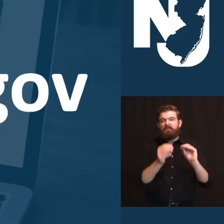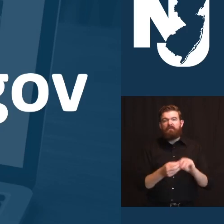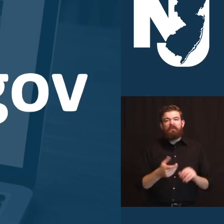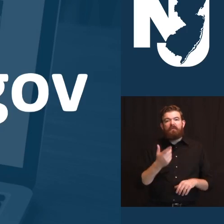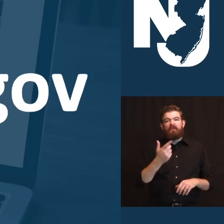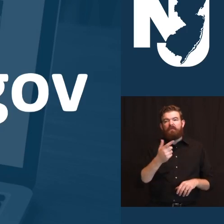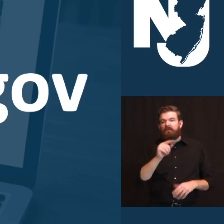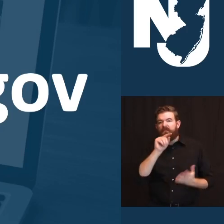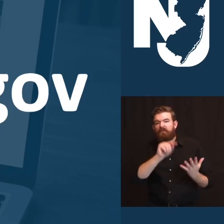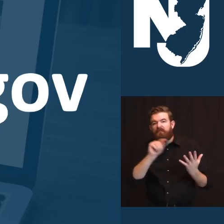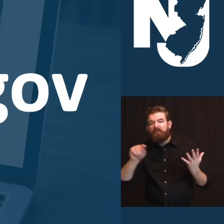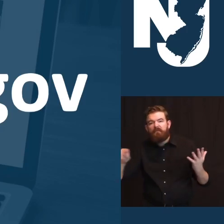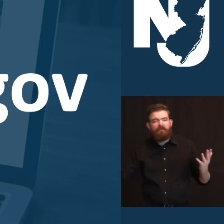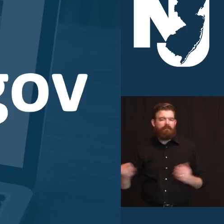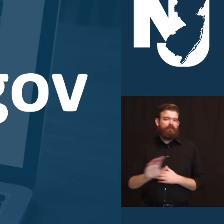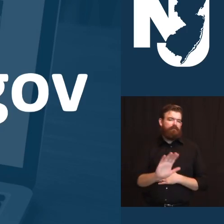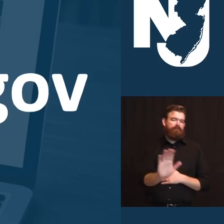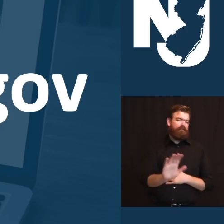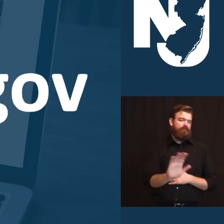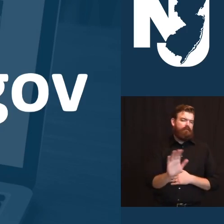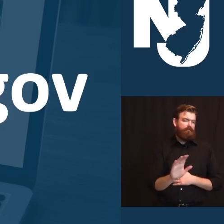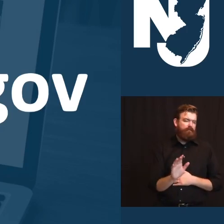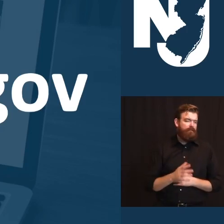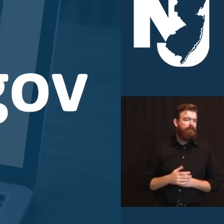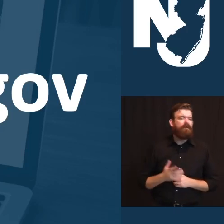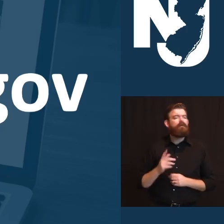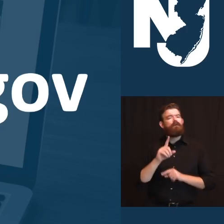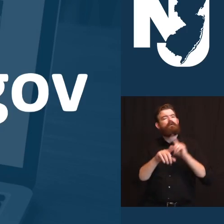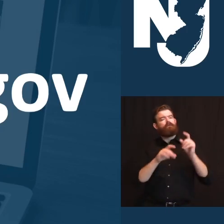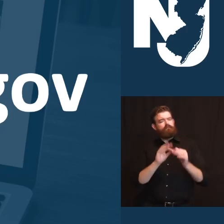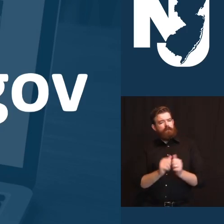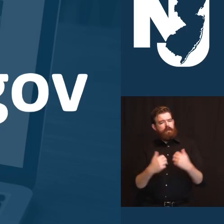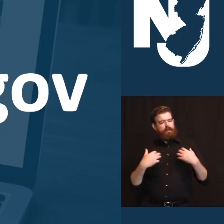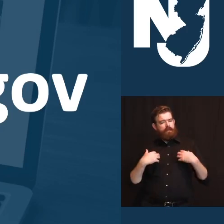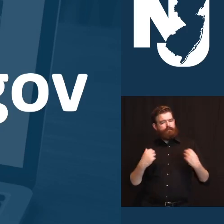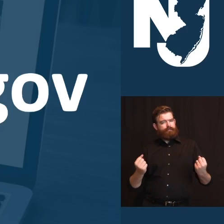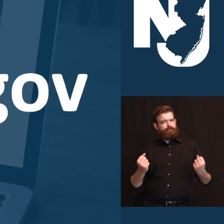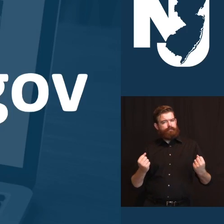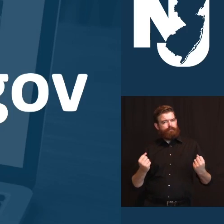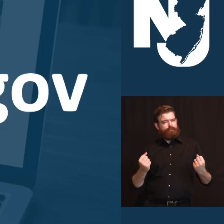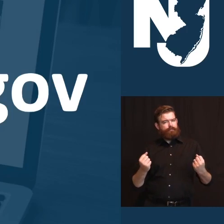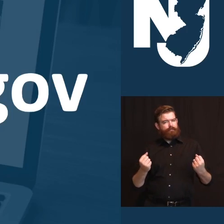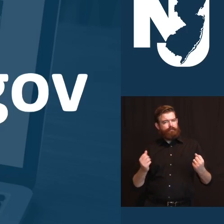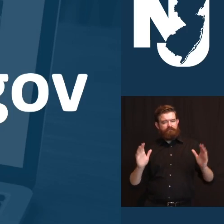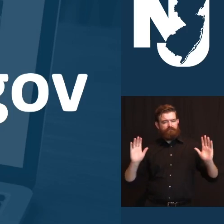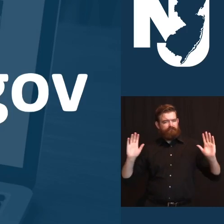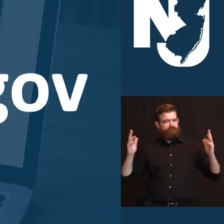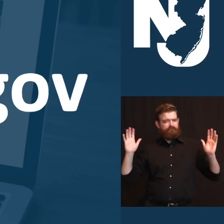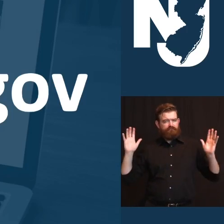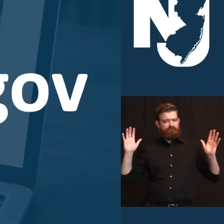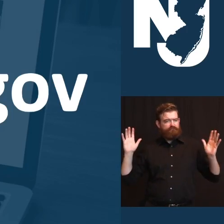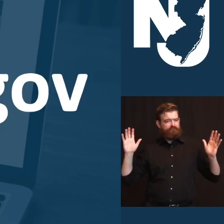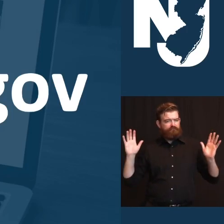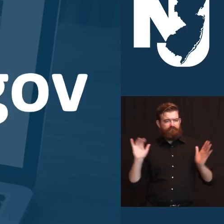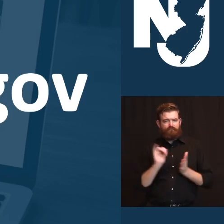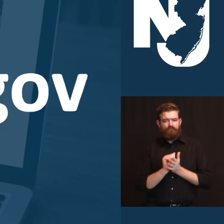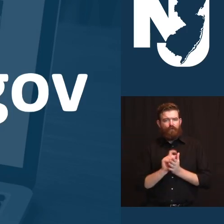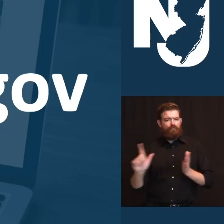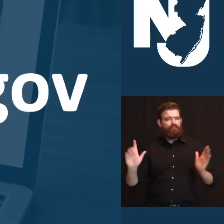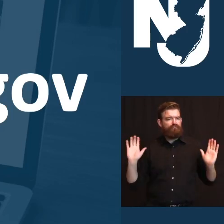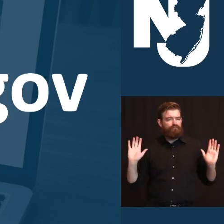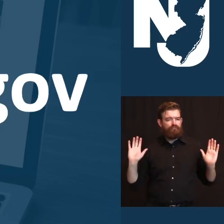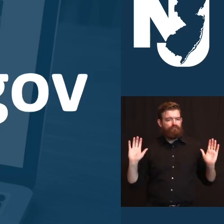we're all in this together. We need you folks to cooperate. It's gotten a little bit better. First of all, we have more tracers, so we have more at-bats,